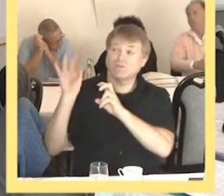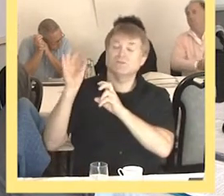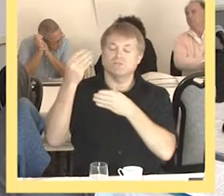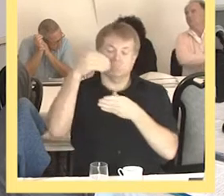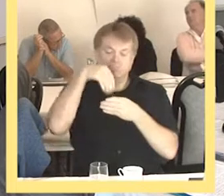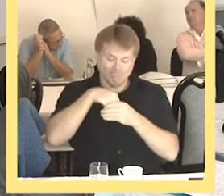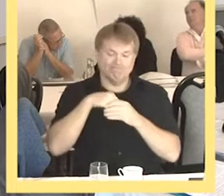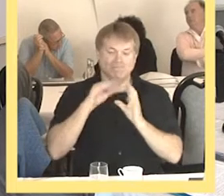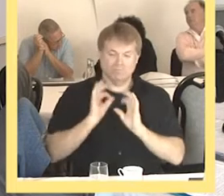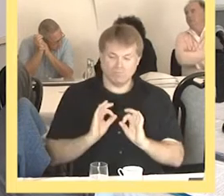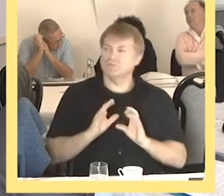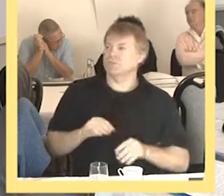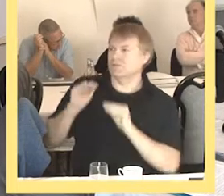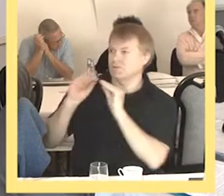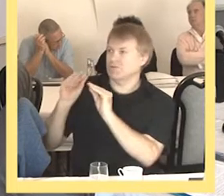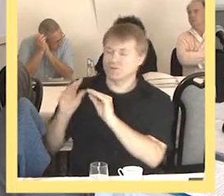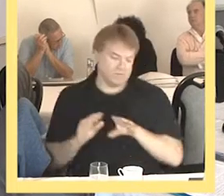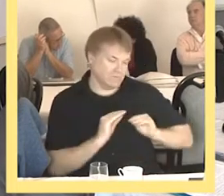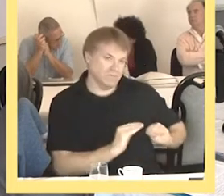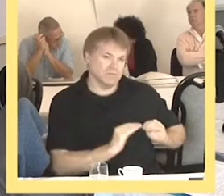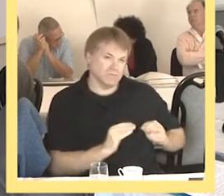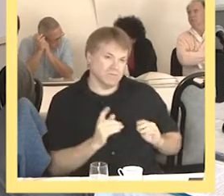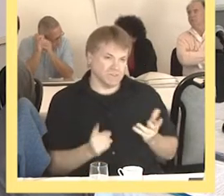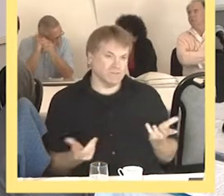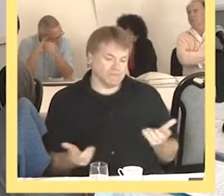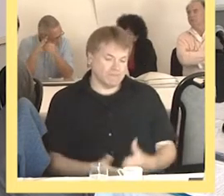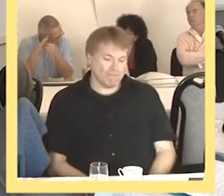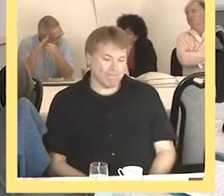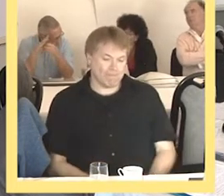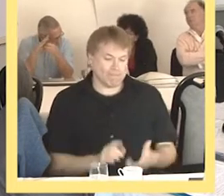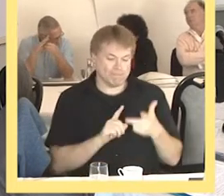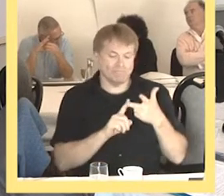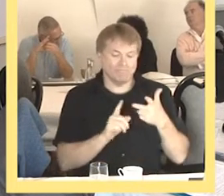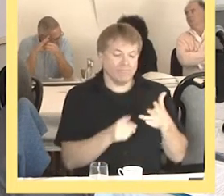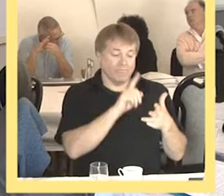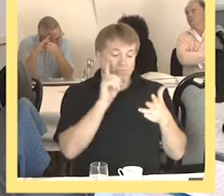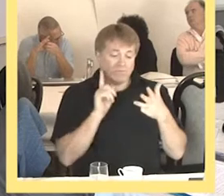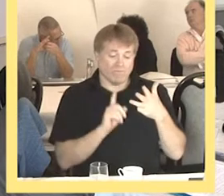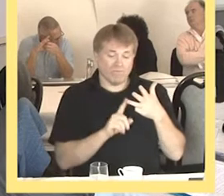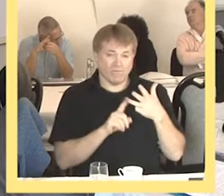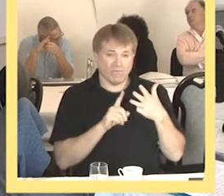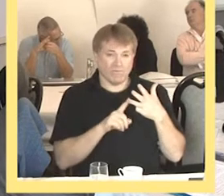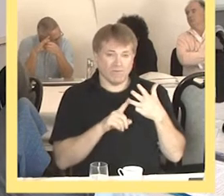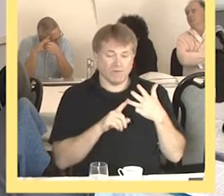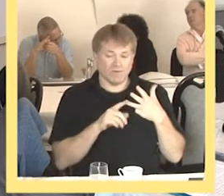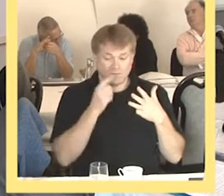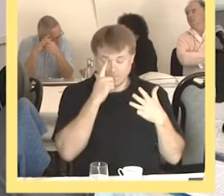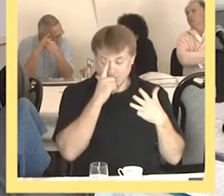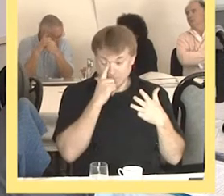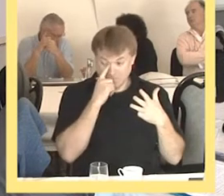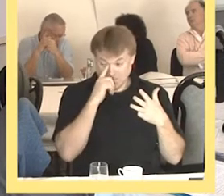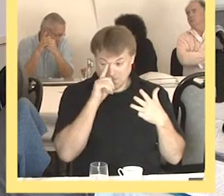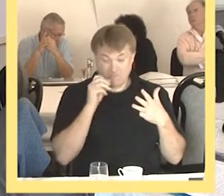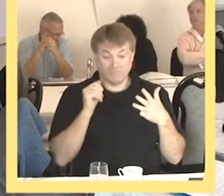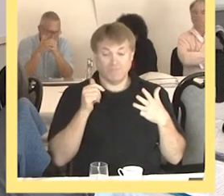A point I took from Talia was about caregiver care,